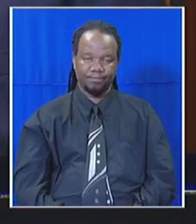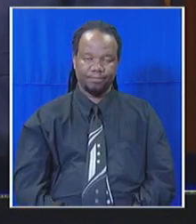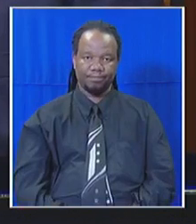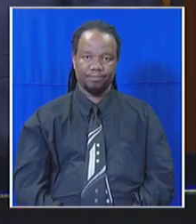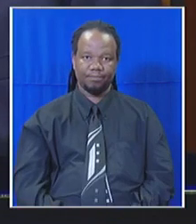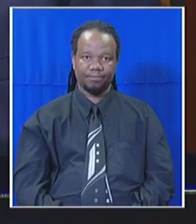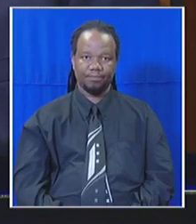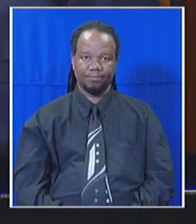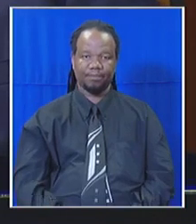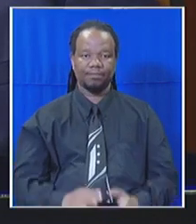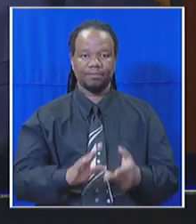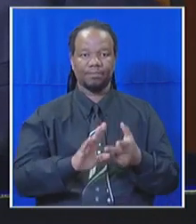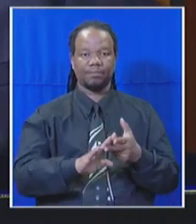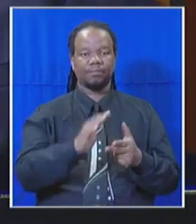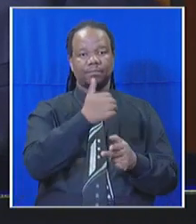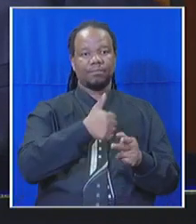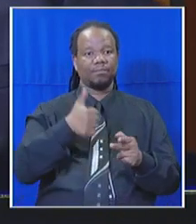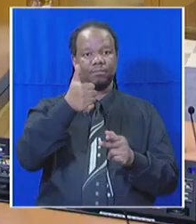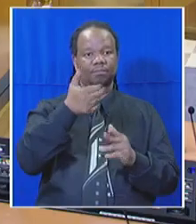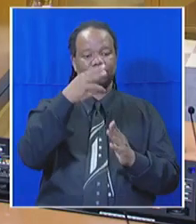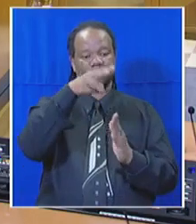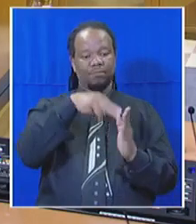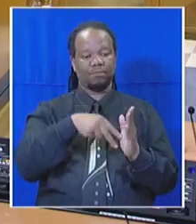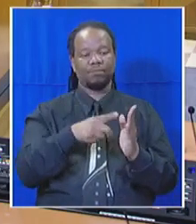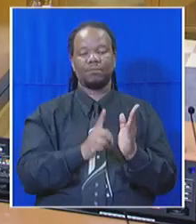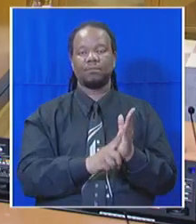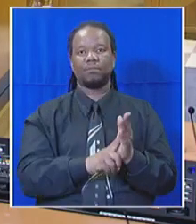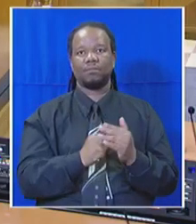the Secretary will read the first order of the day.